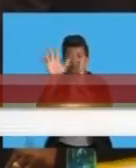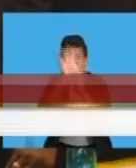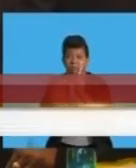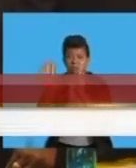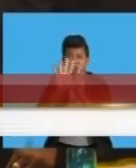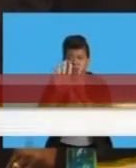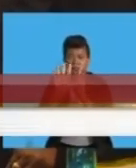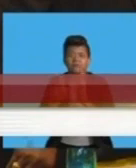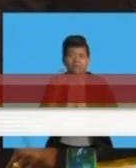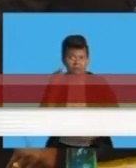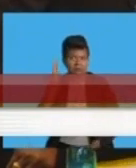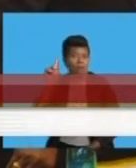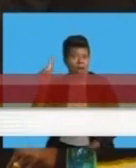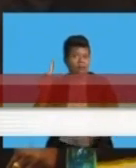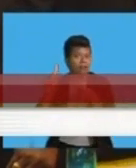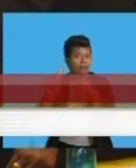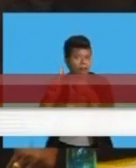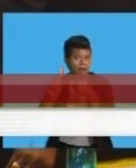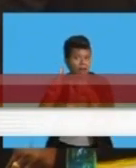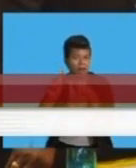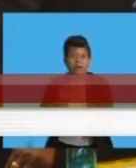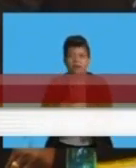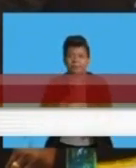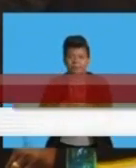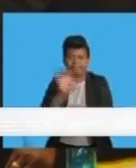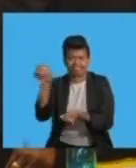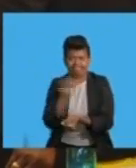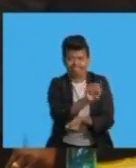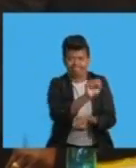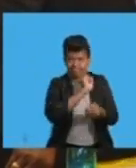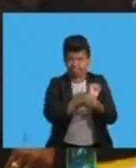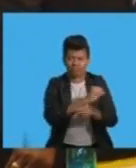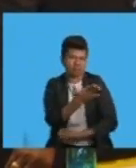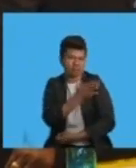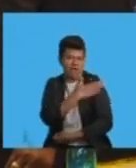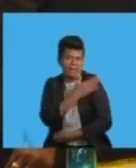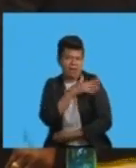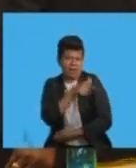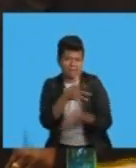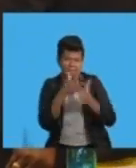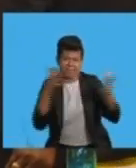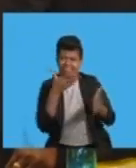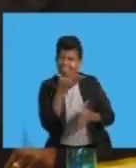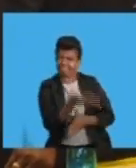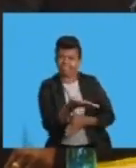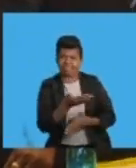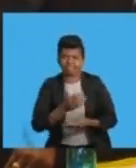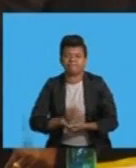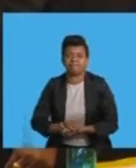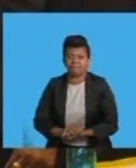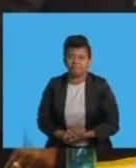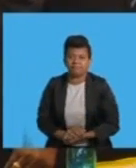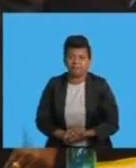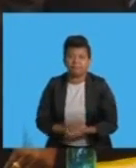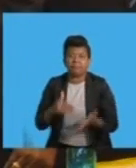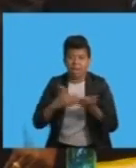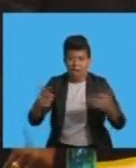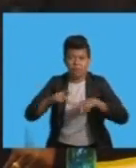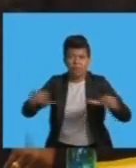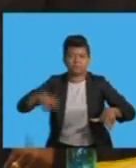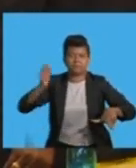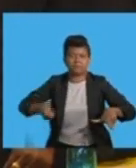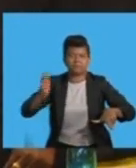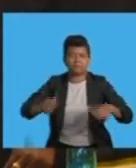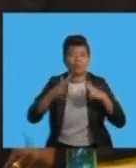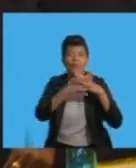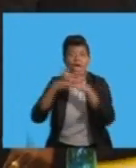one case, Honourable Speaker, and that case is now before the court. And of course, in the West, we have